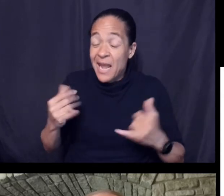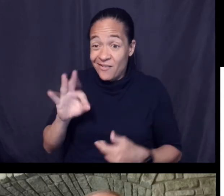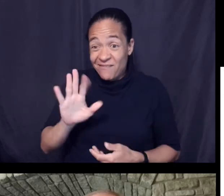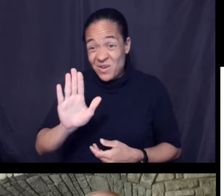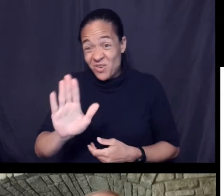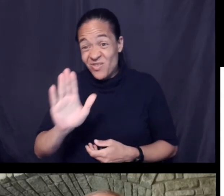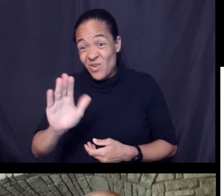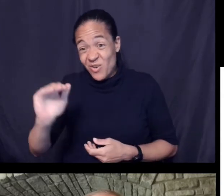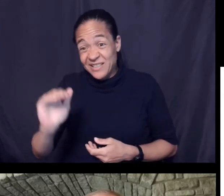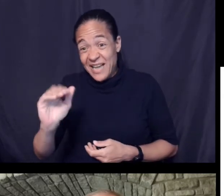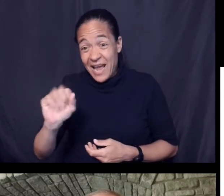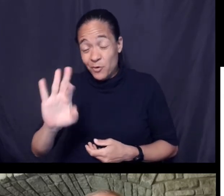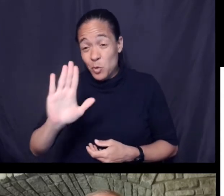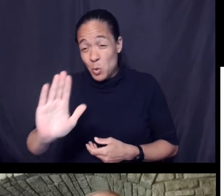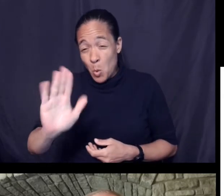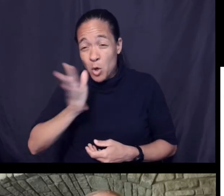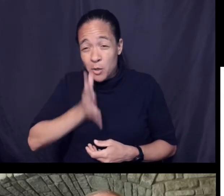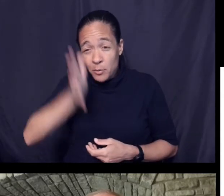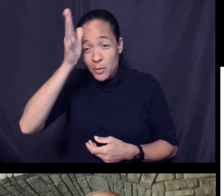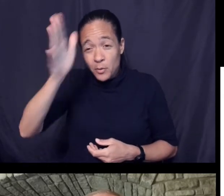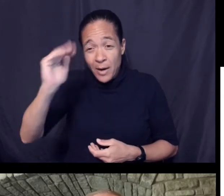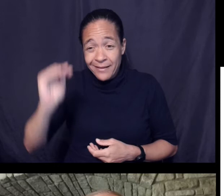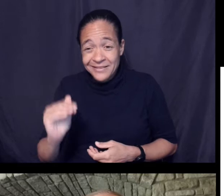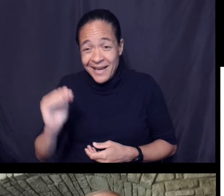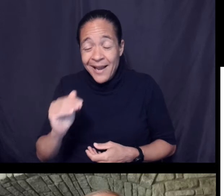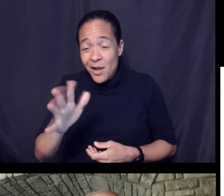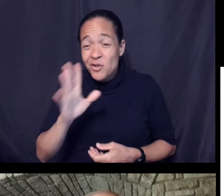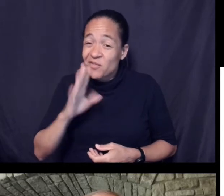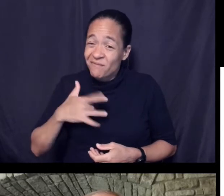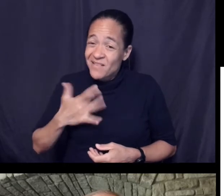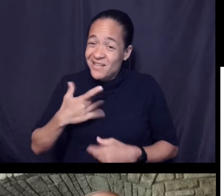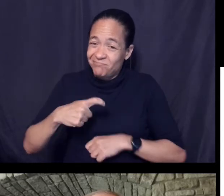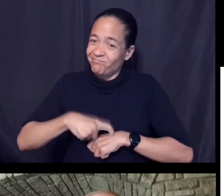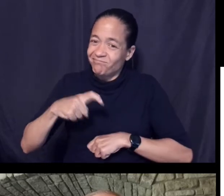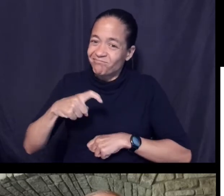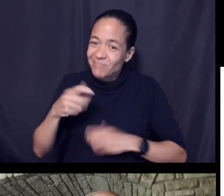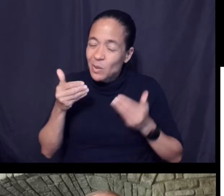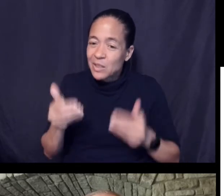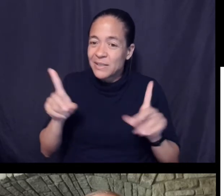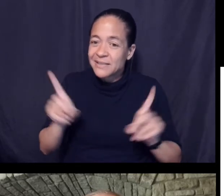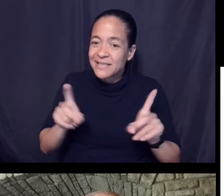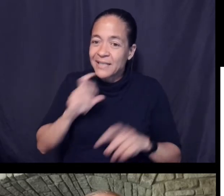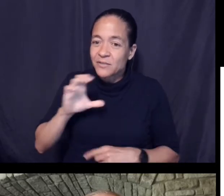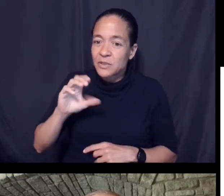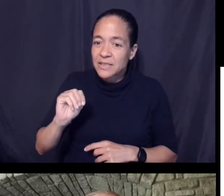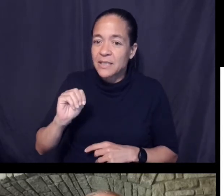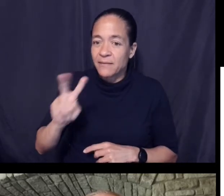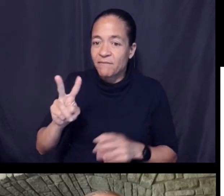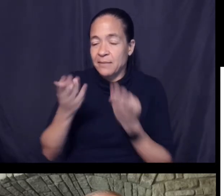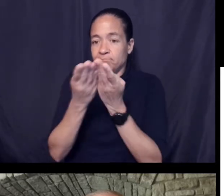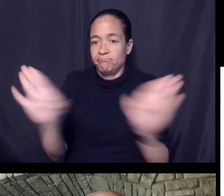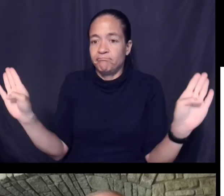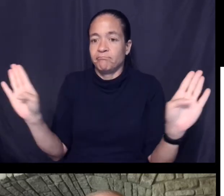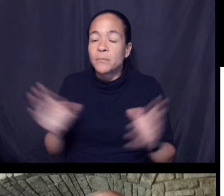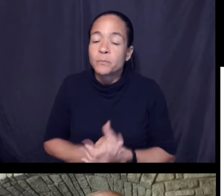your child or your grandchild, I think that you would certainly agree that it's time for universal testing for congenital CMV